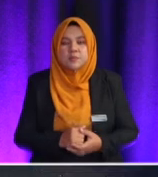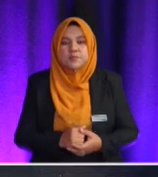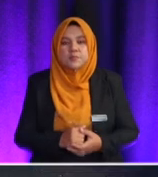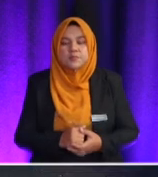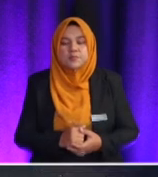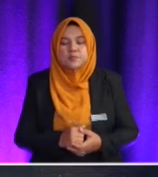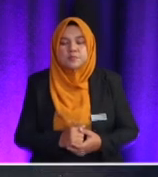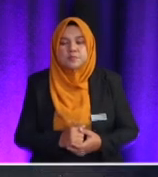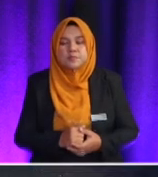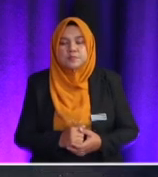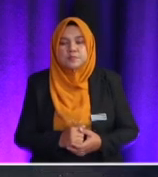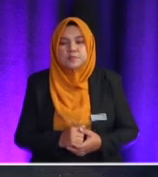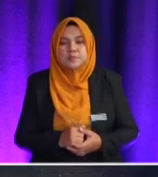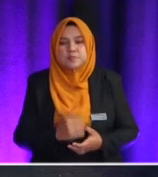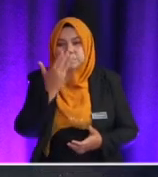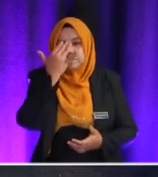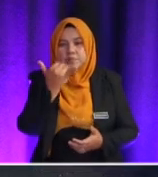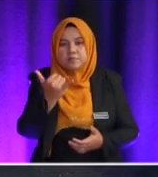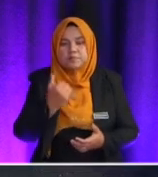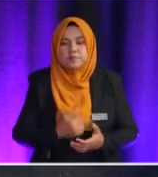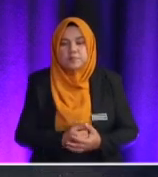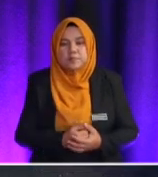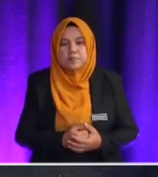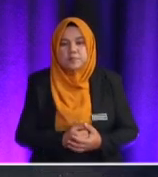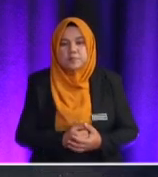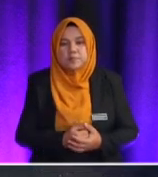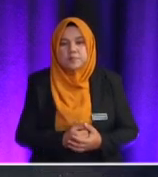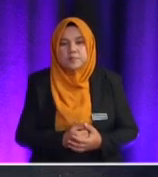Yeah. Okay. Okay, why?